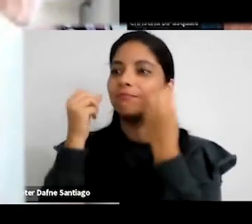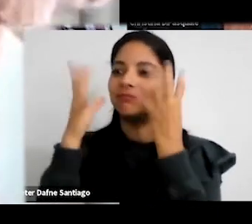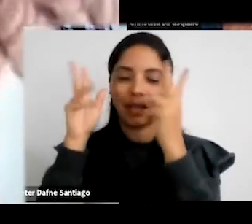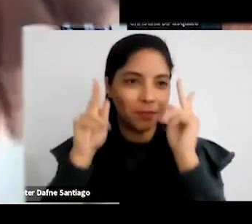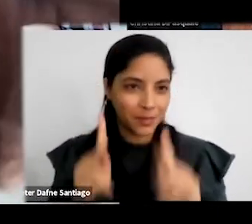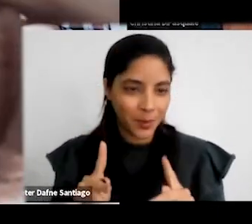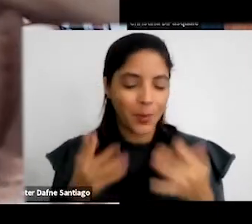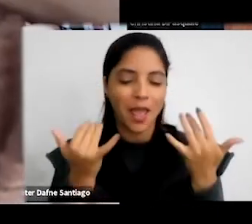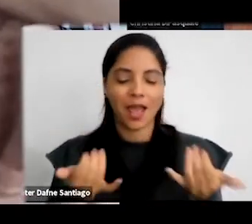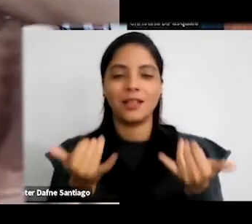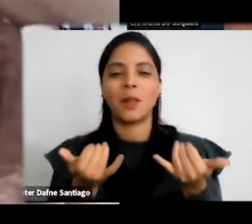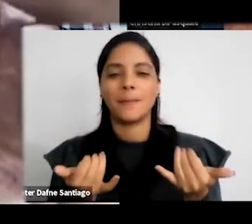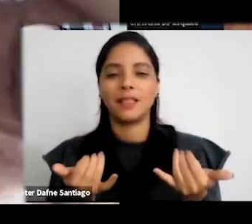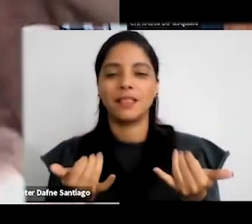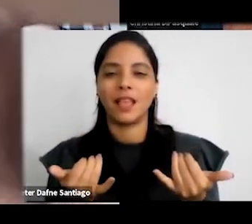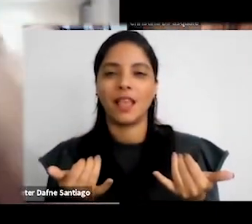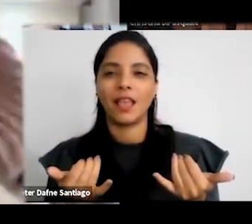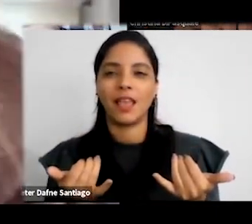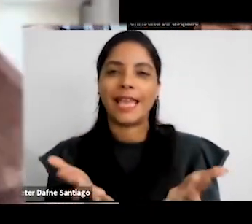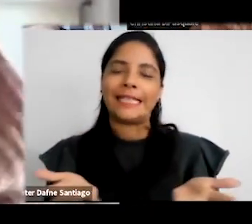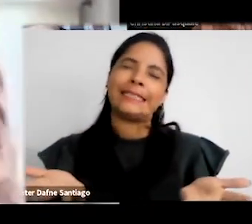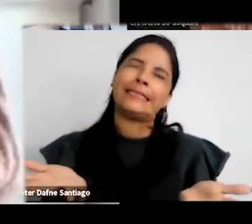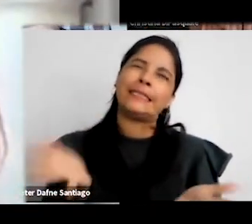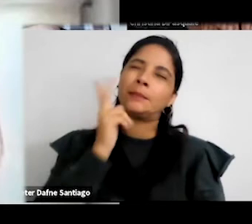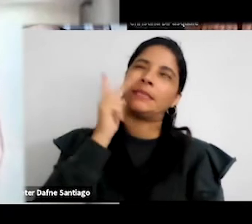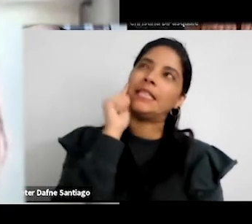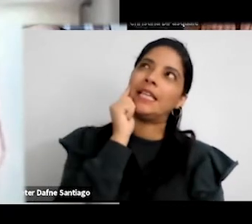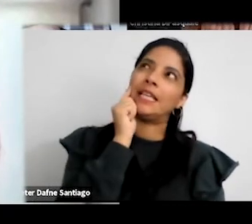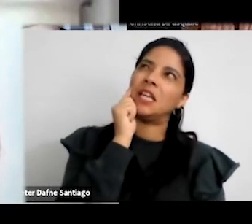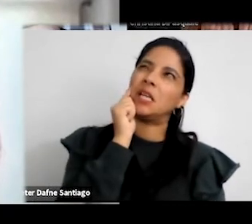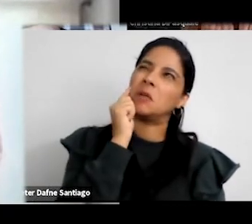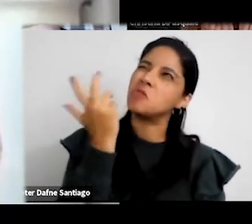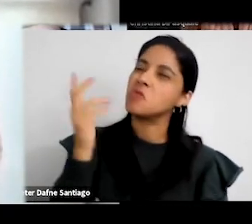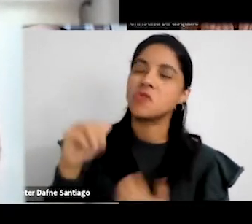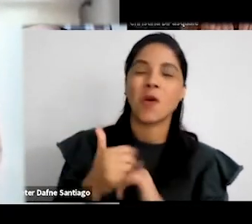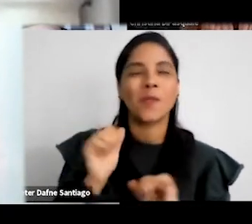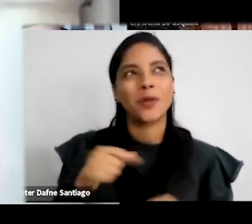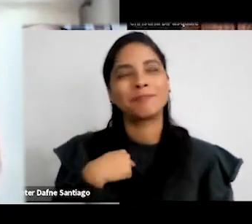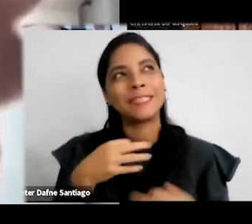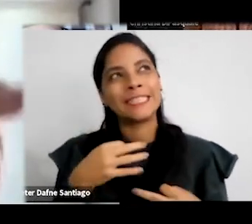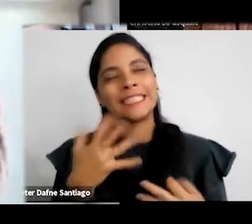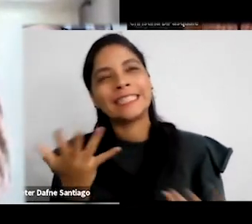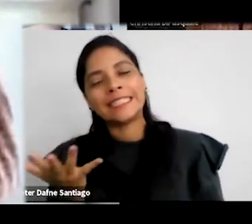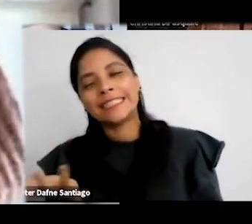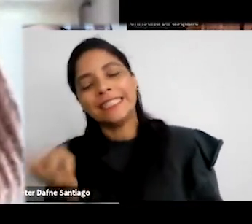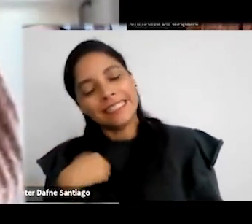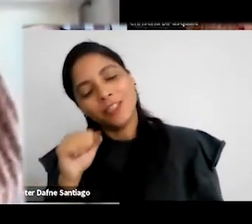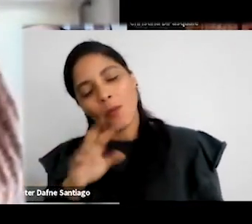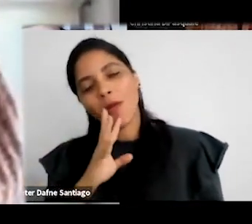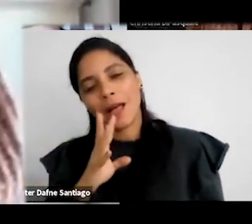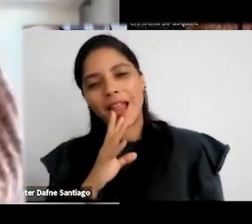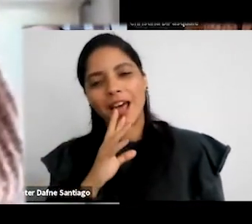I kind of, let's see what the best way to go about this is. I kind of want to talk about maybe on like in a way of like